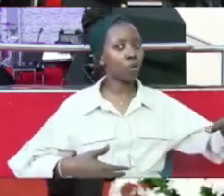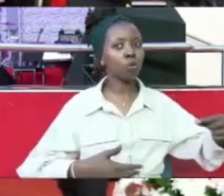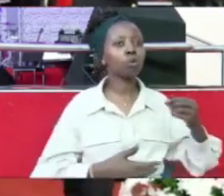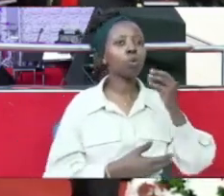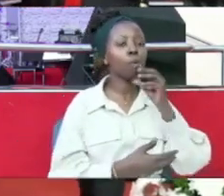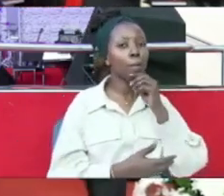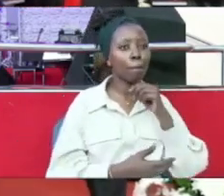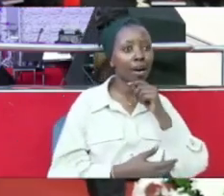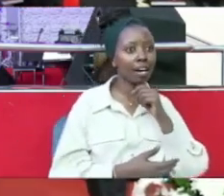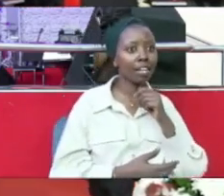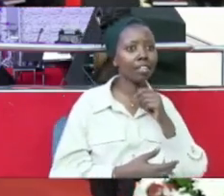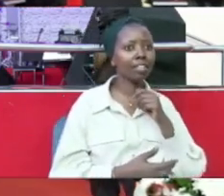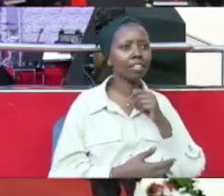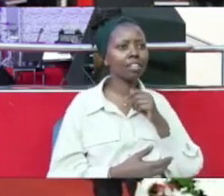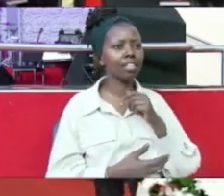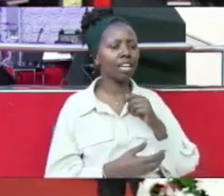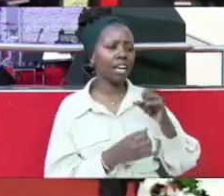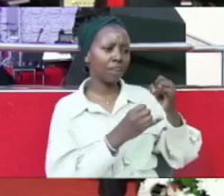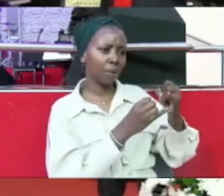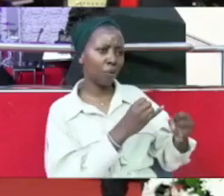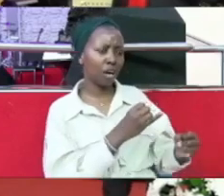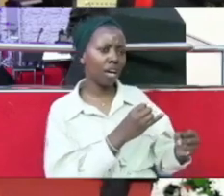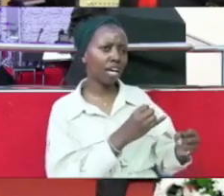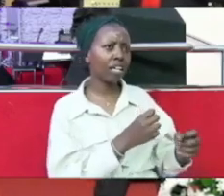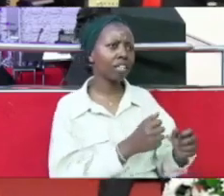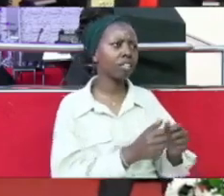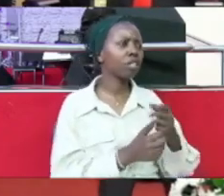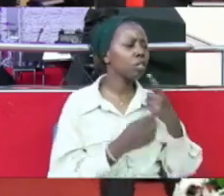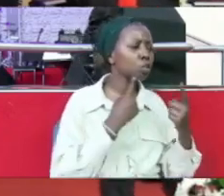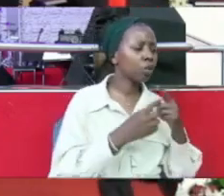they were concluding with the man they were speaking to.